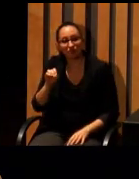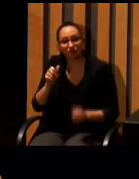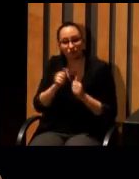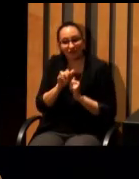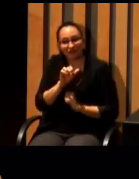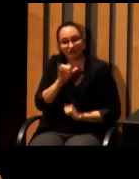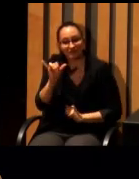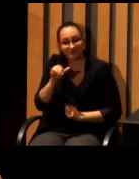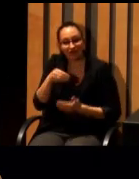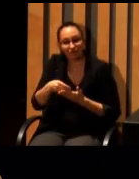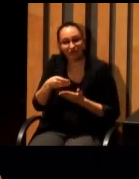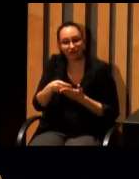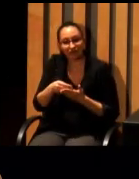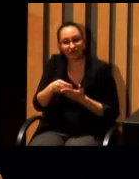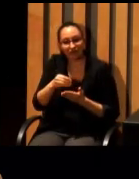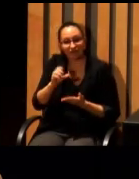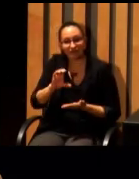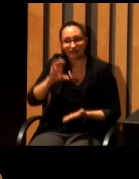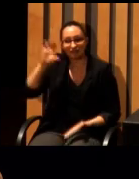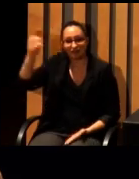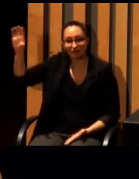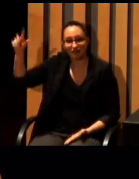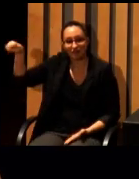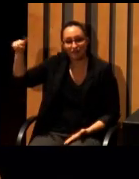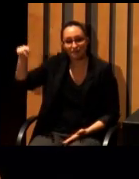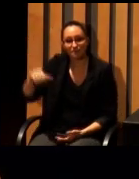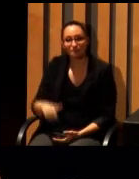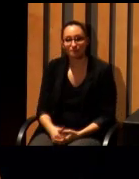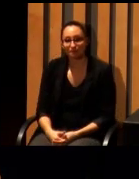same money going to the top.